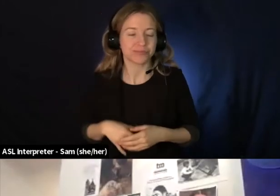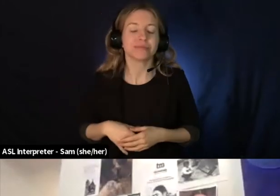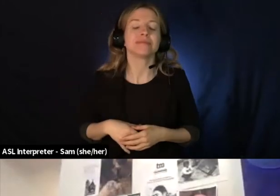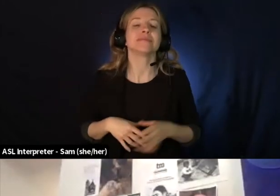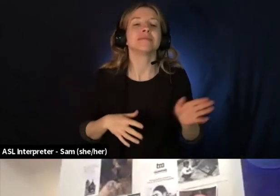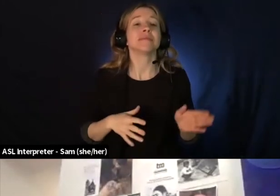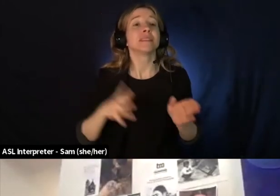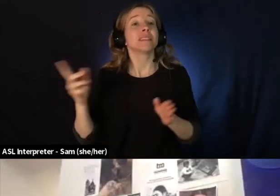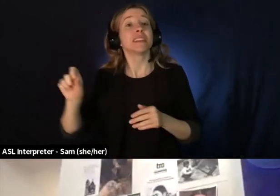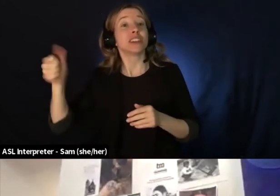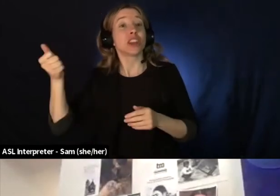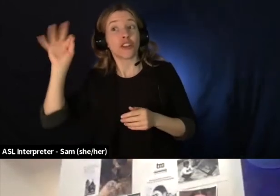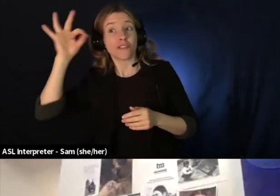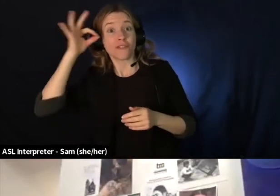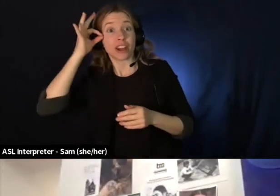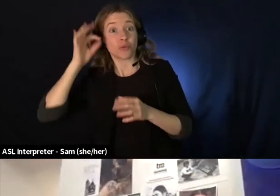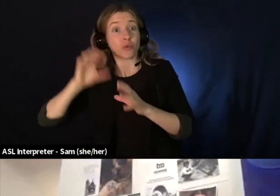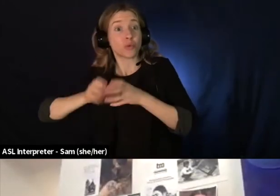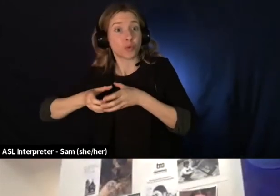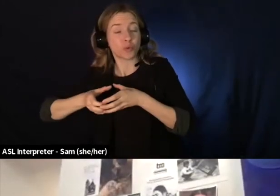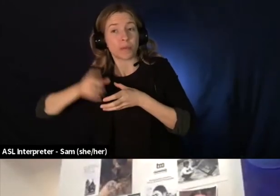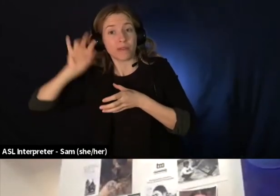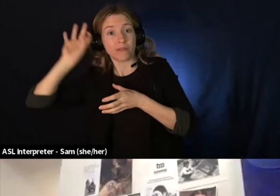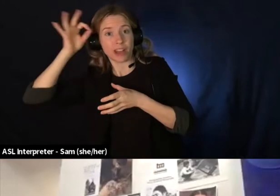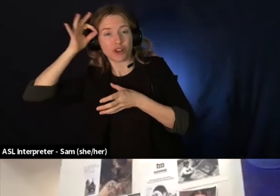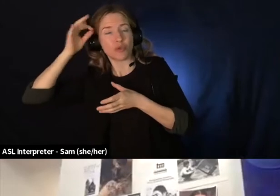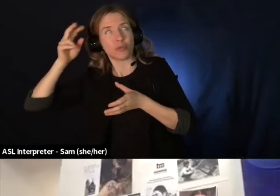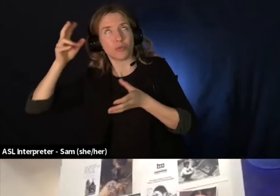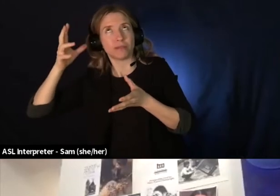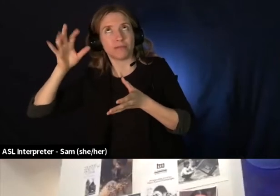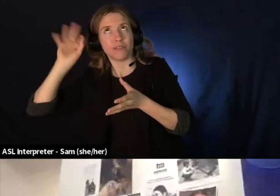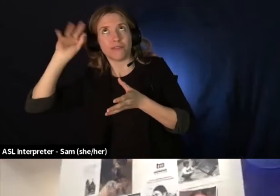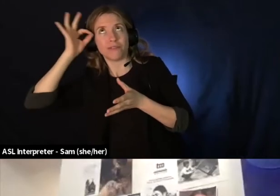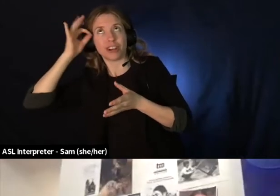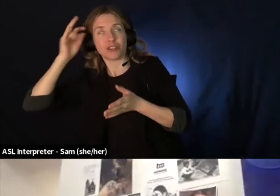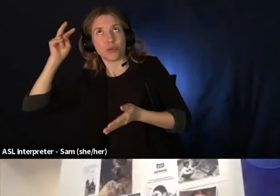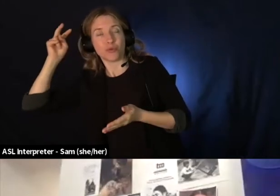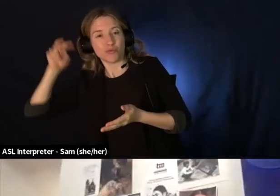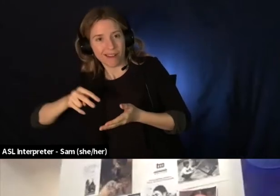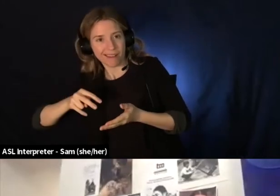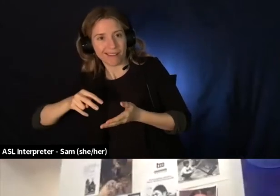are located right next to the,